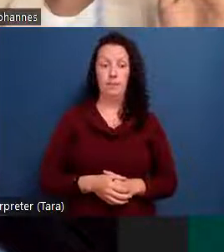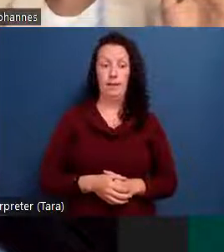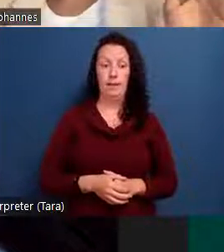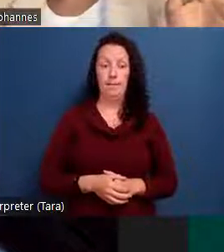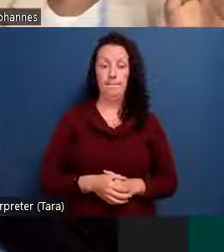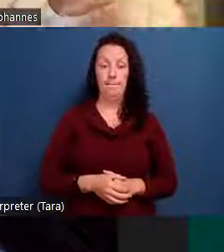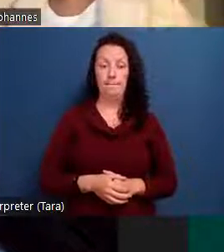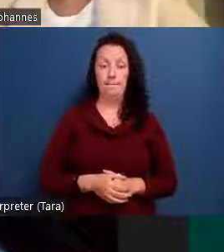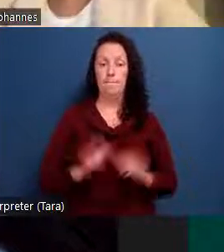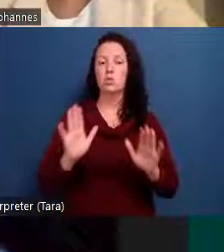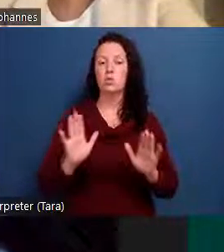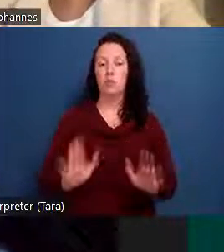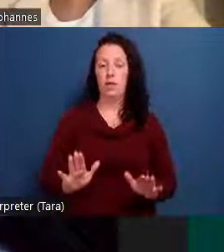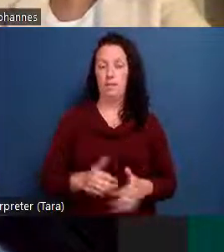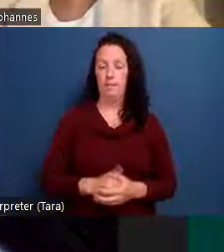Great.